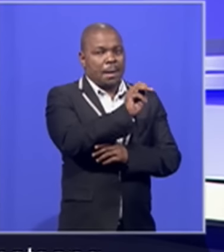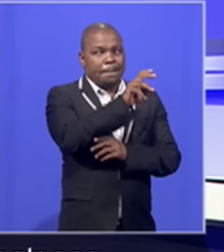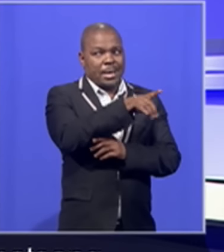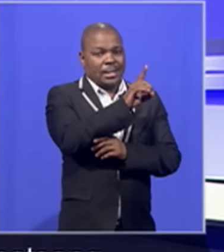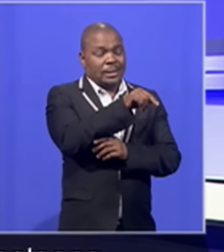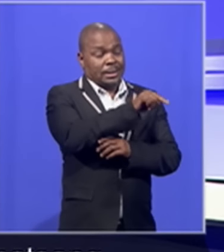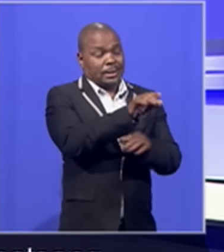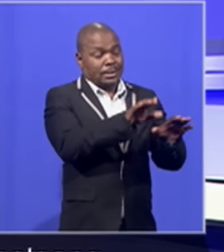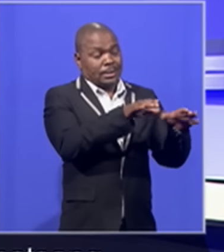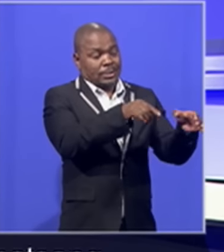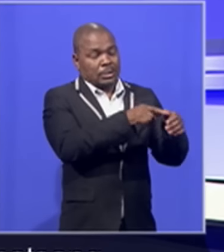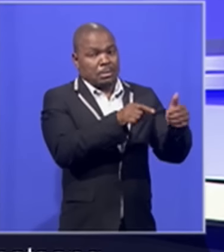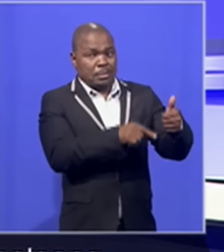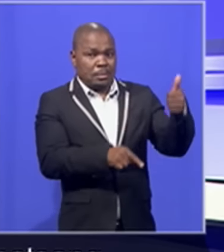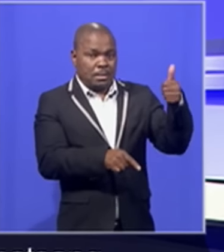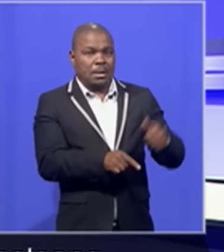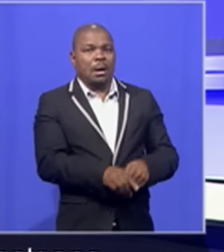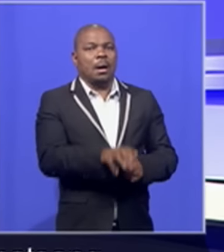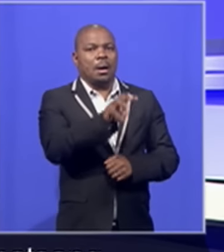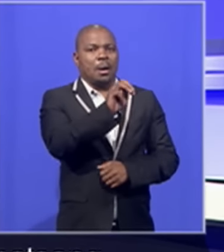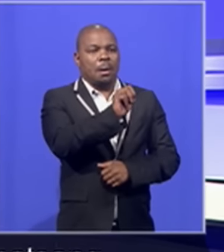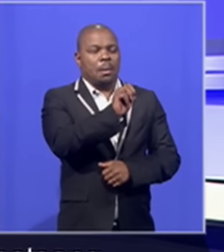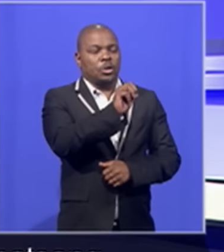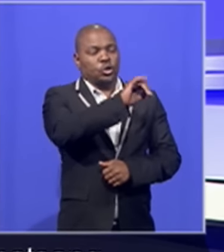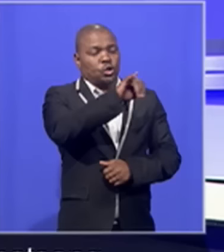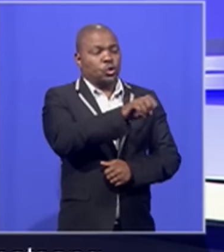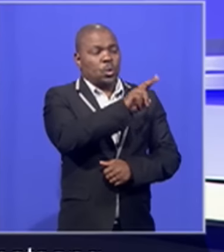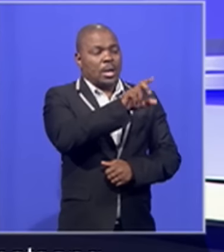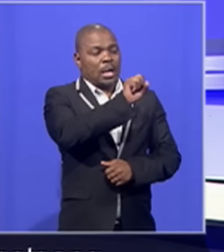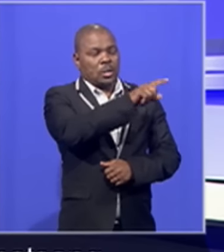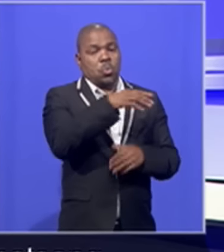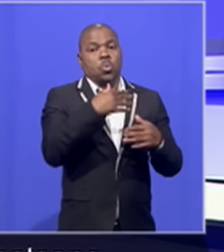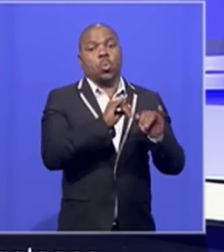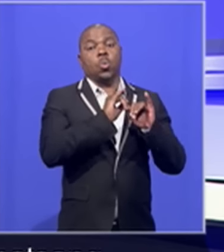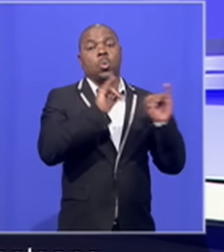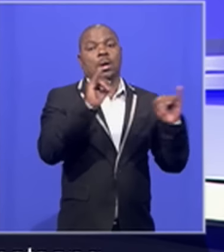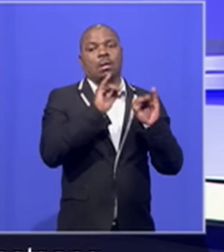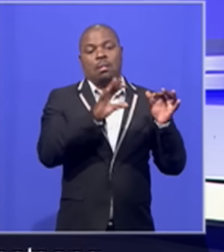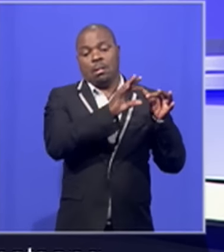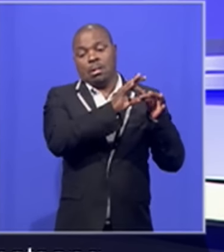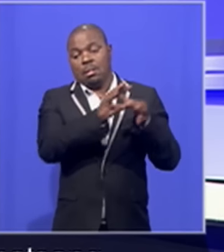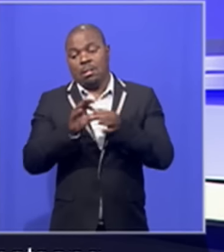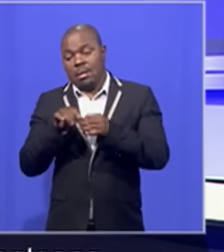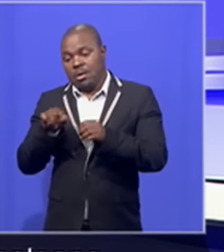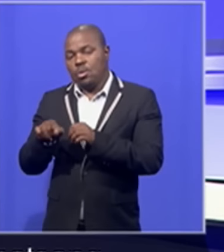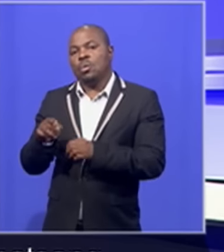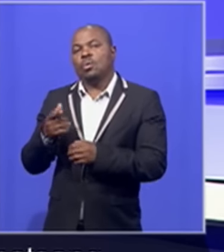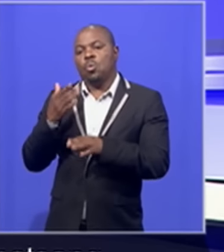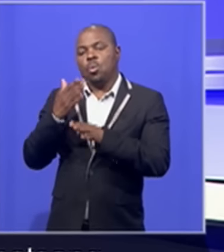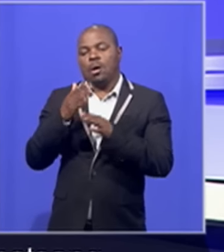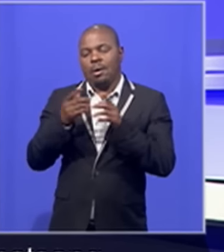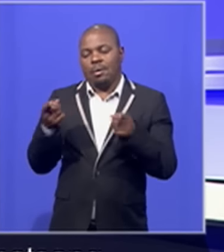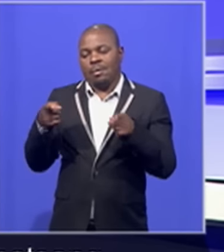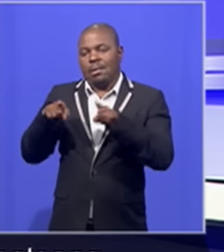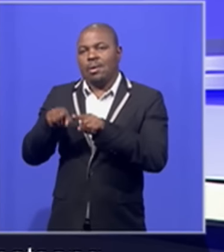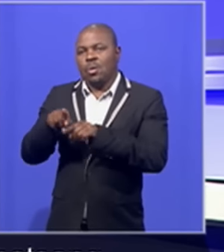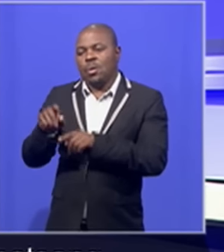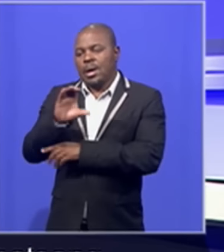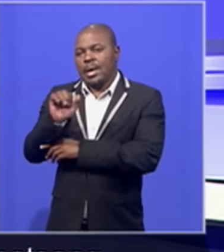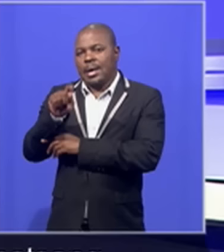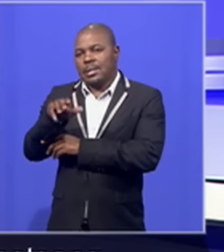EMPD Julius Mkhwanazi a di dirileng go netefatsa fa go atlanegisiwa tumalano ya setlamo sa